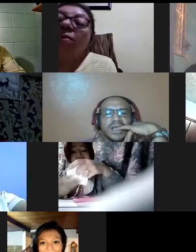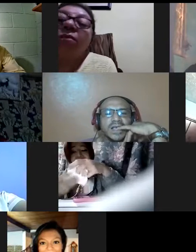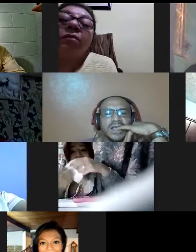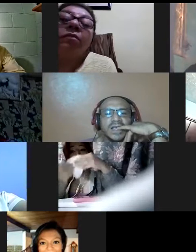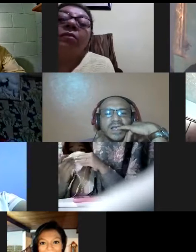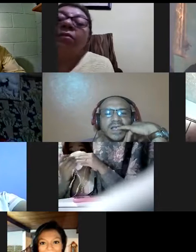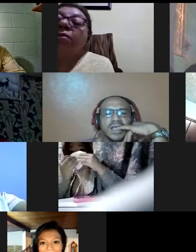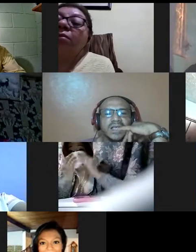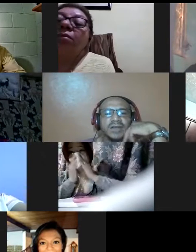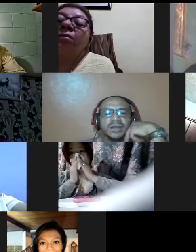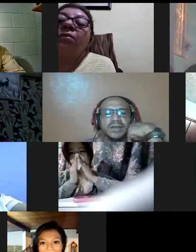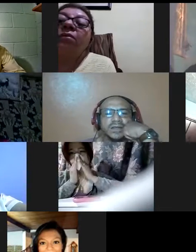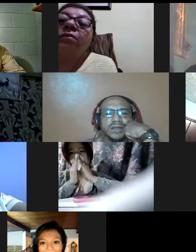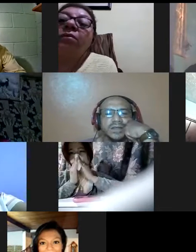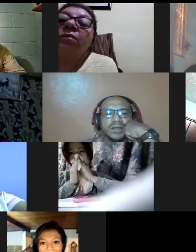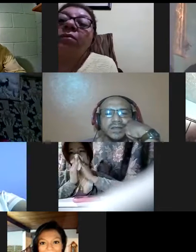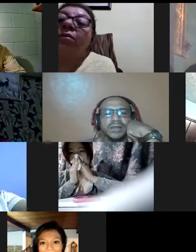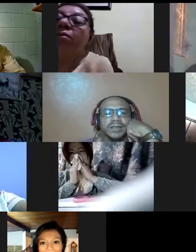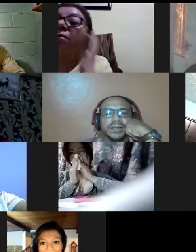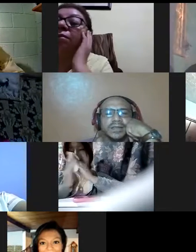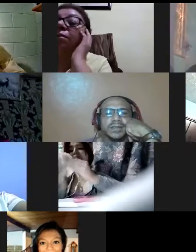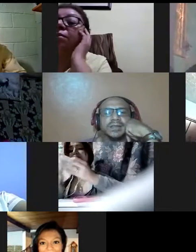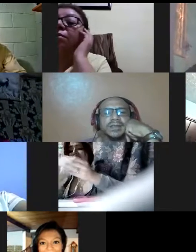done. Now, let's see. Grecia, tell me about